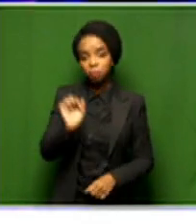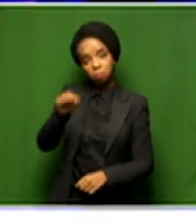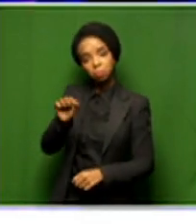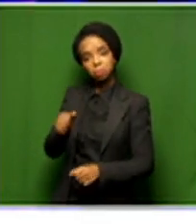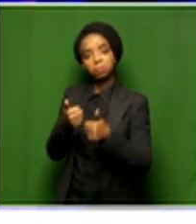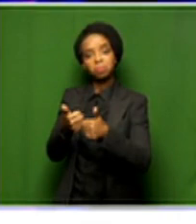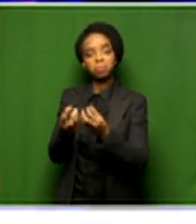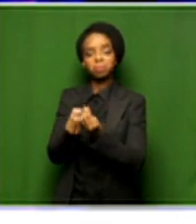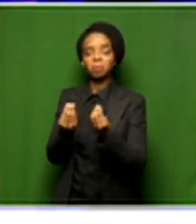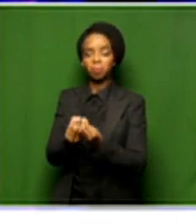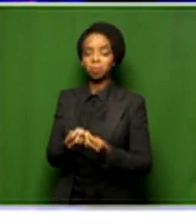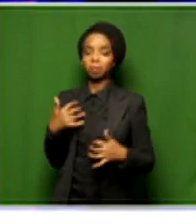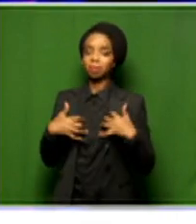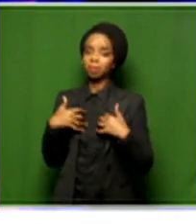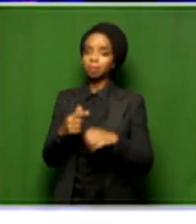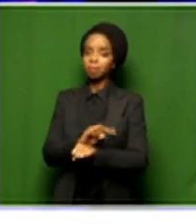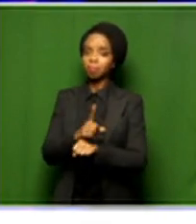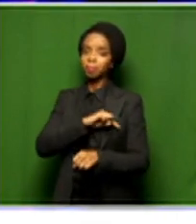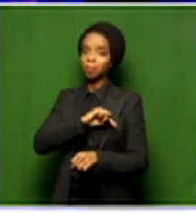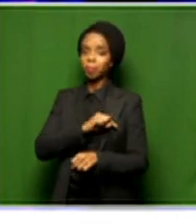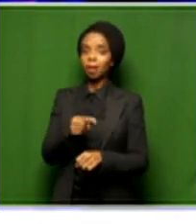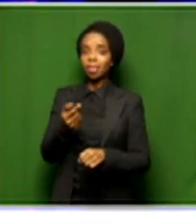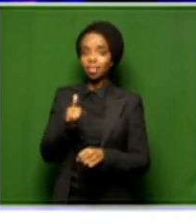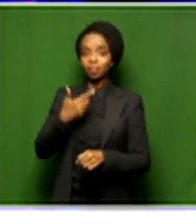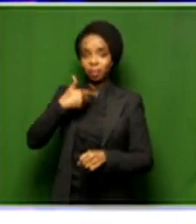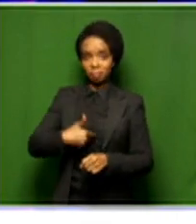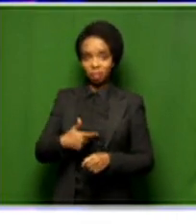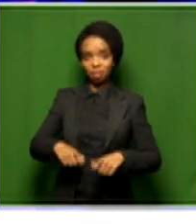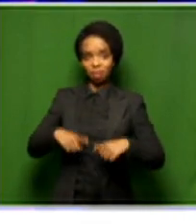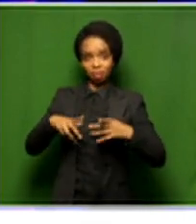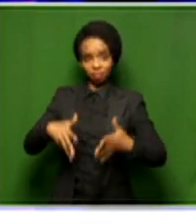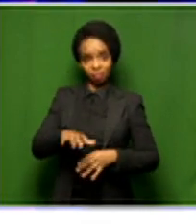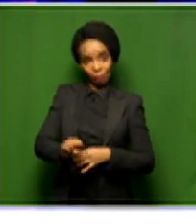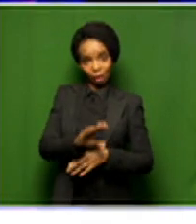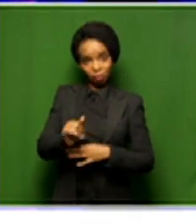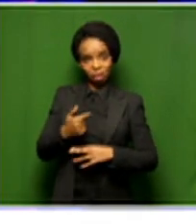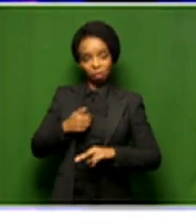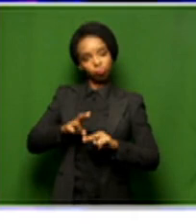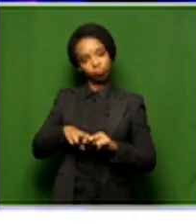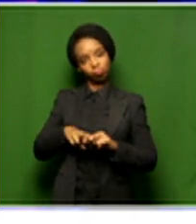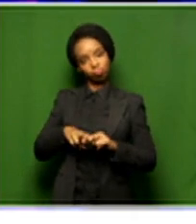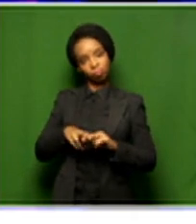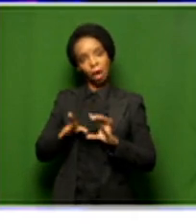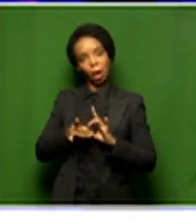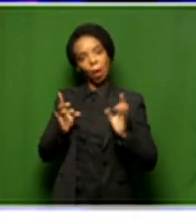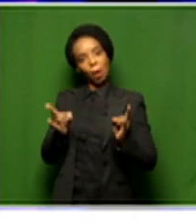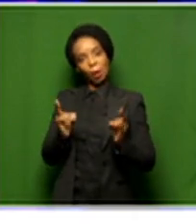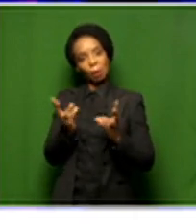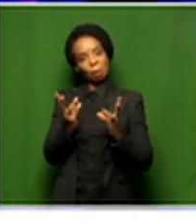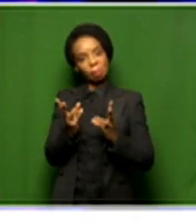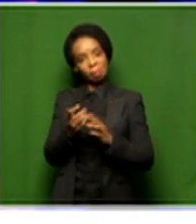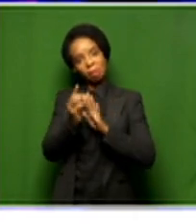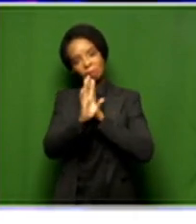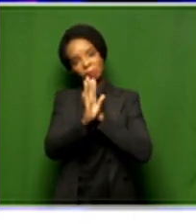exciting moment. It really is. I mean, when you as a South African are sitting at home right now and you're watching people starting to queue, you see former presidents coming